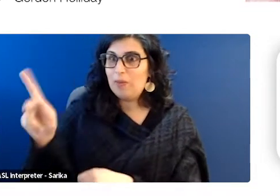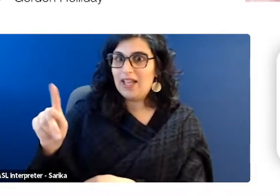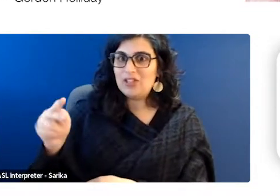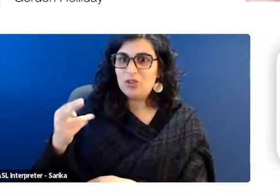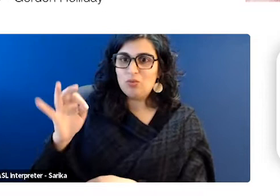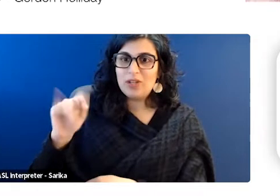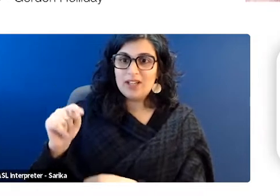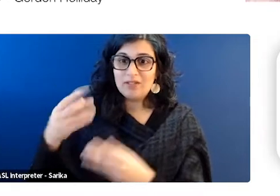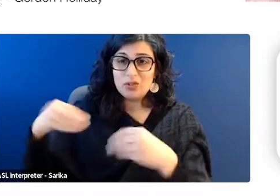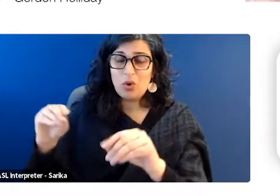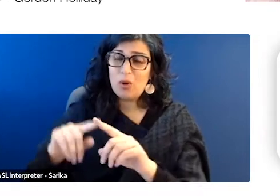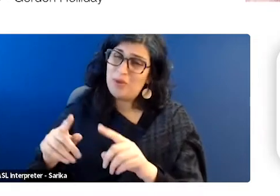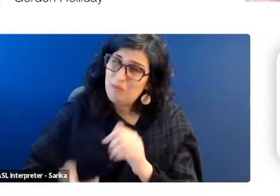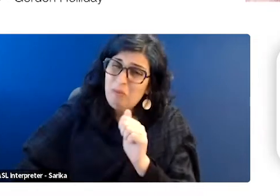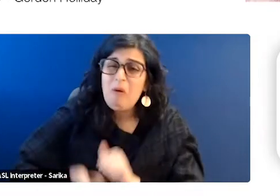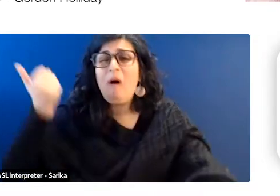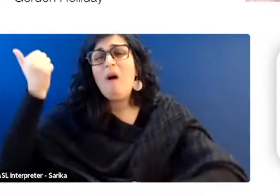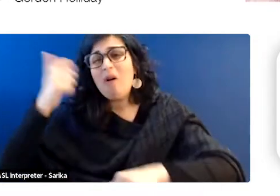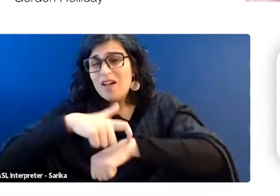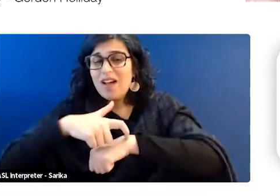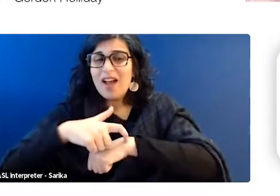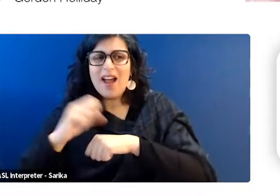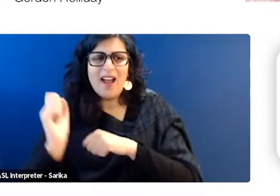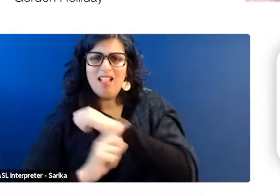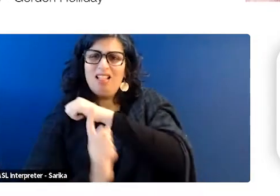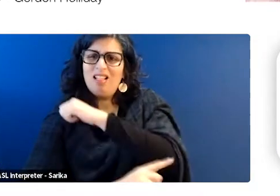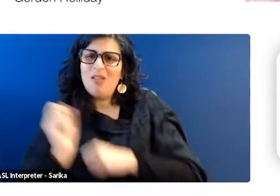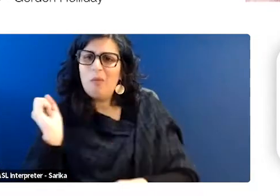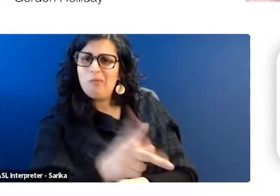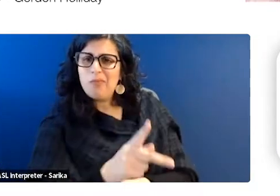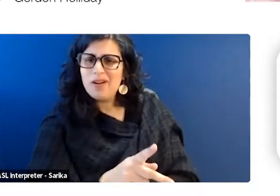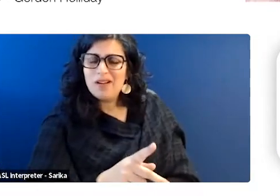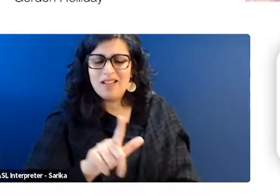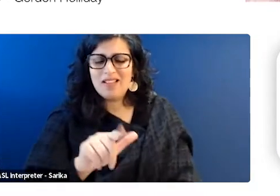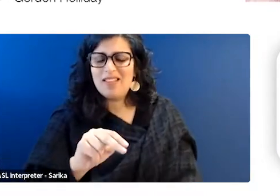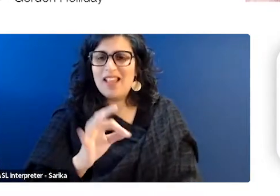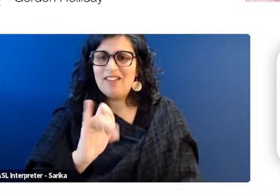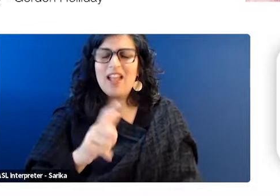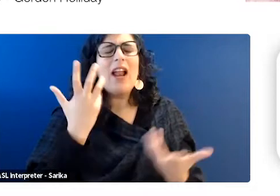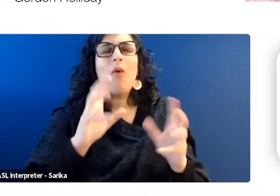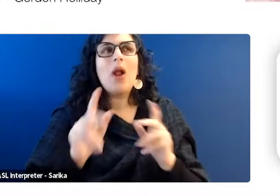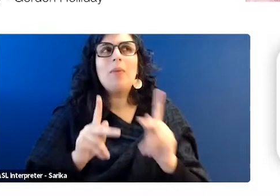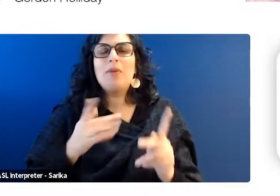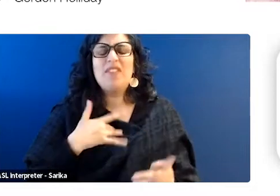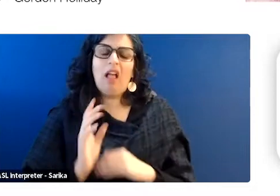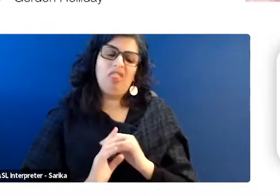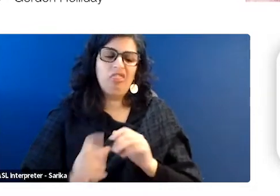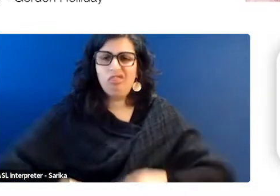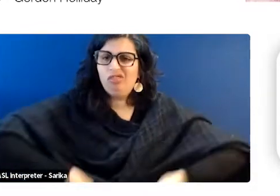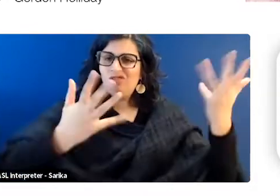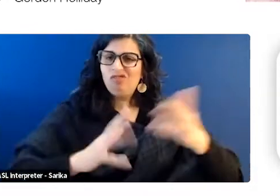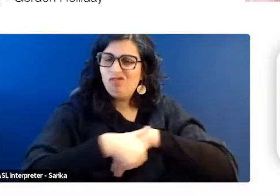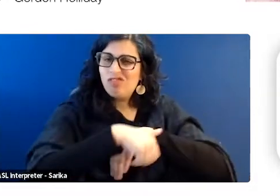time, it'll probably end up in a landfill. So with these pieces, it's really focused on like, okay, I want to cherish this. I don't ever want to get rid of this. And I even want to